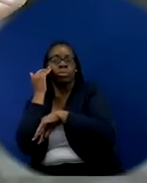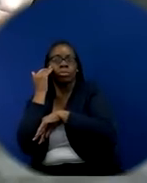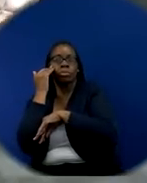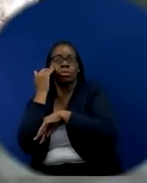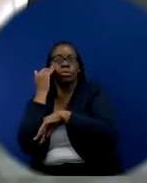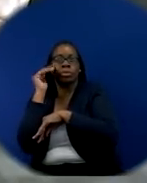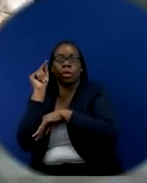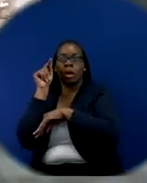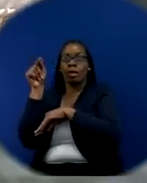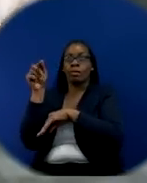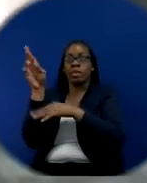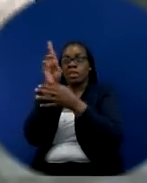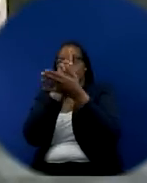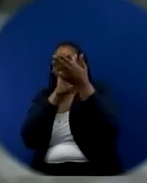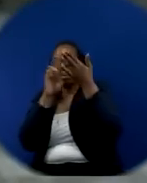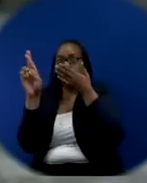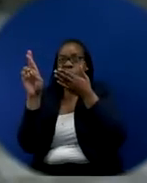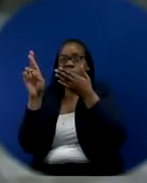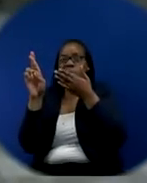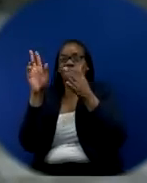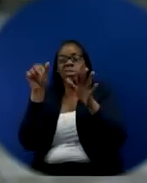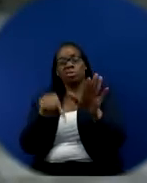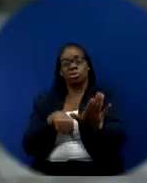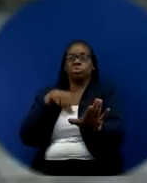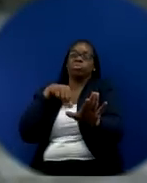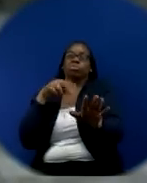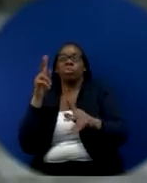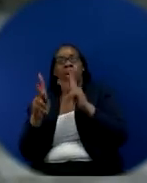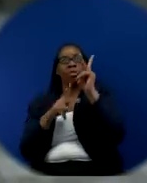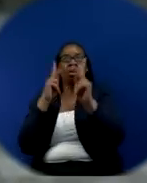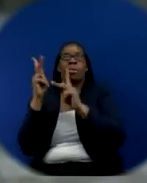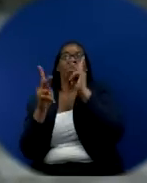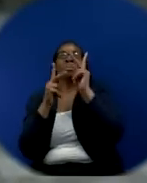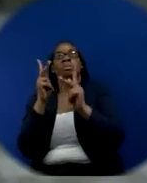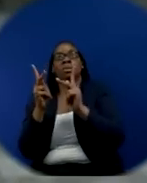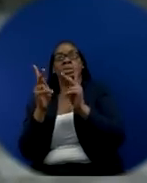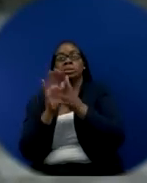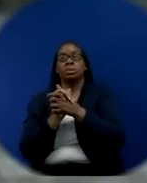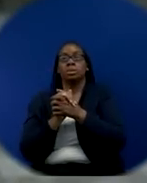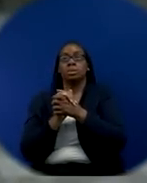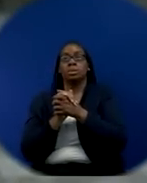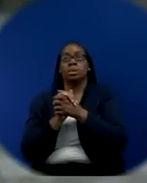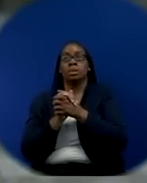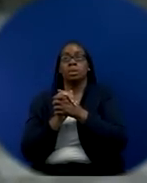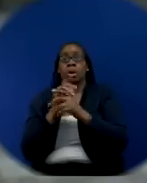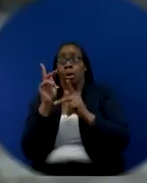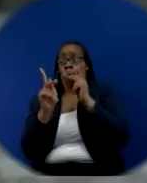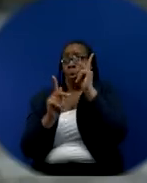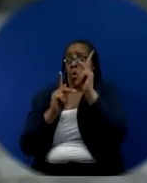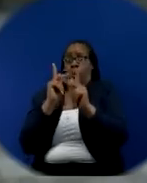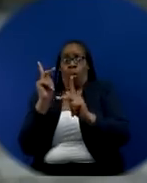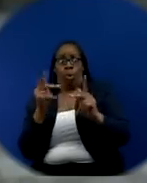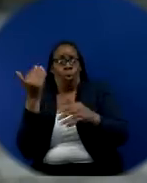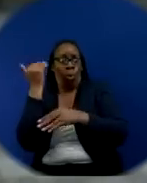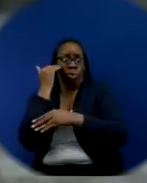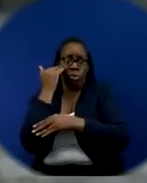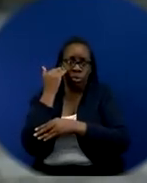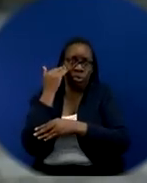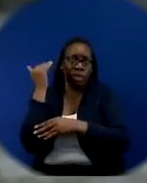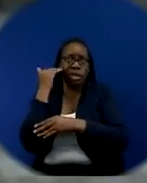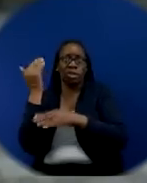these religious elites. He shifts the mindset, the mentality of these people who think they know it